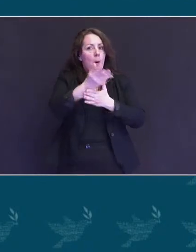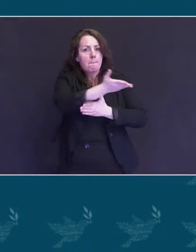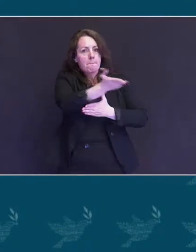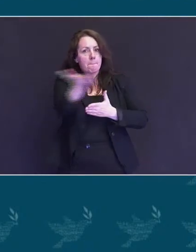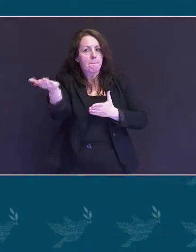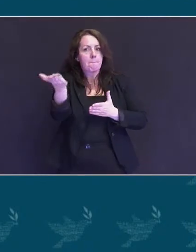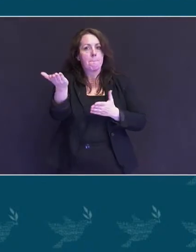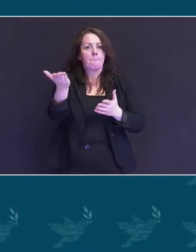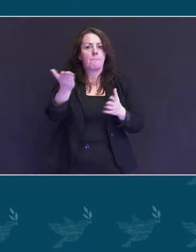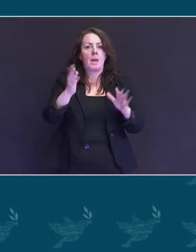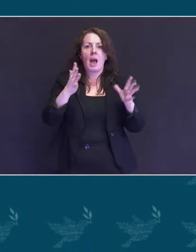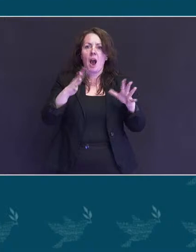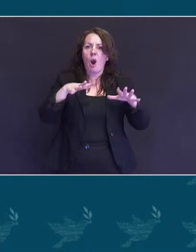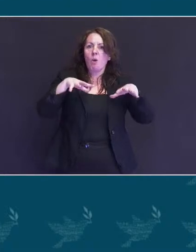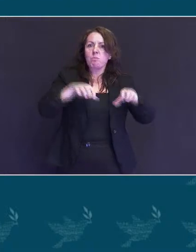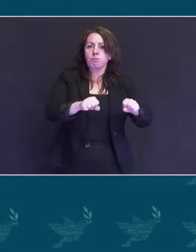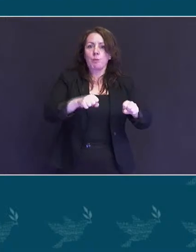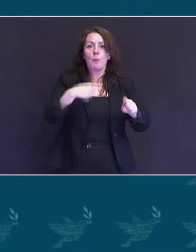we have